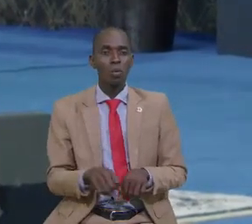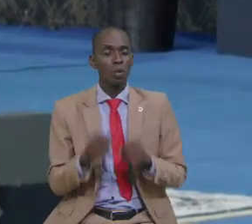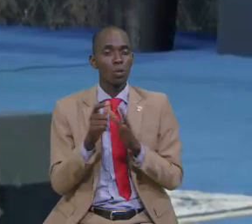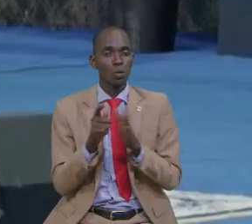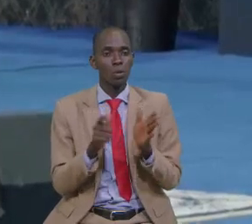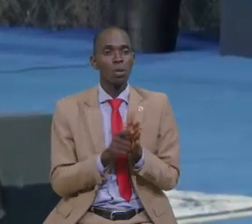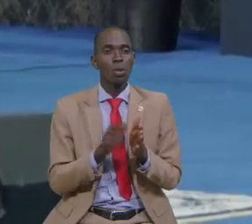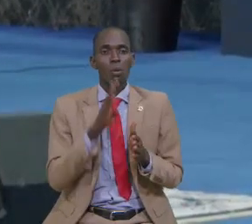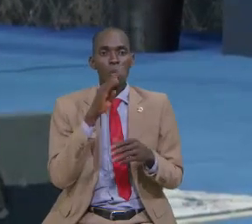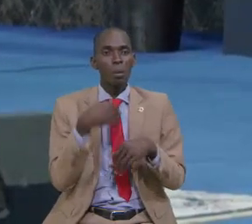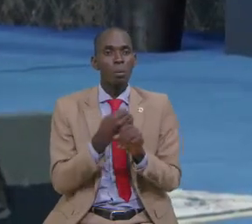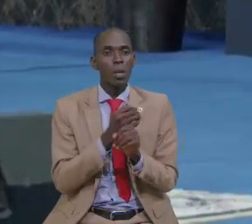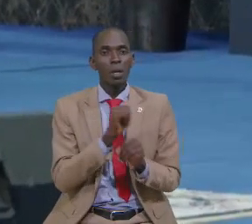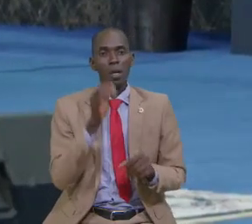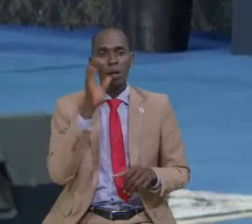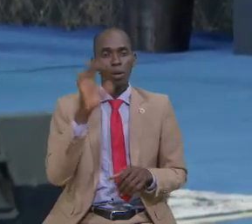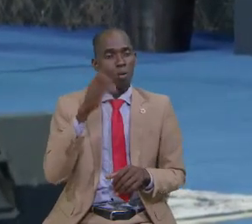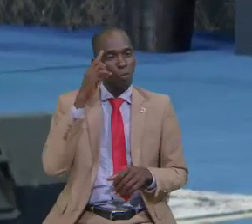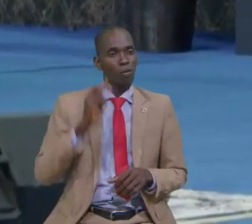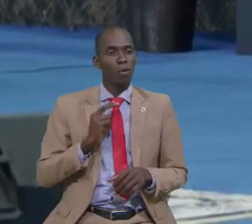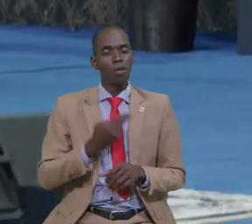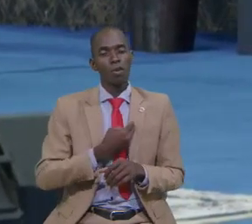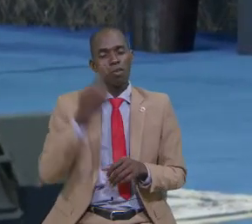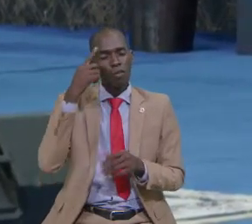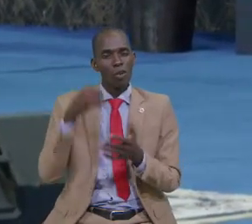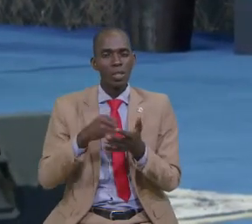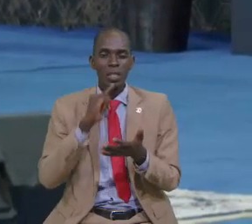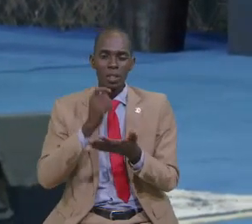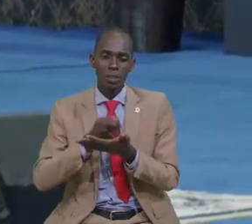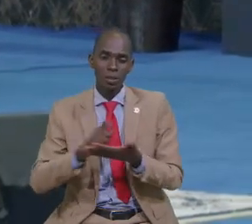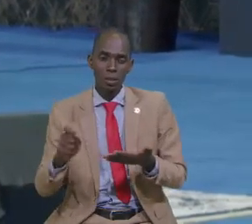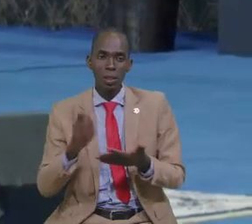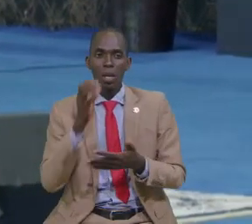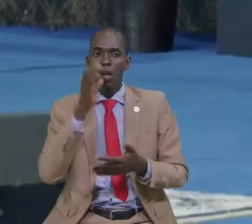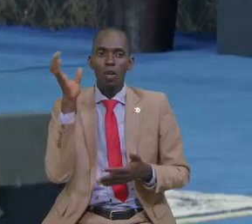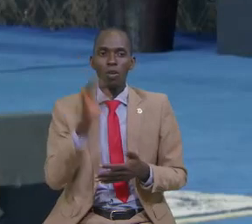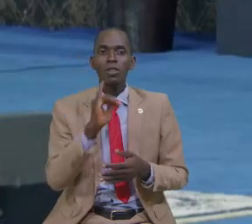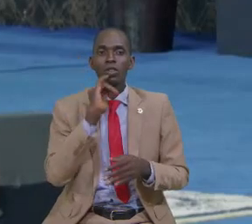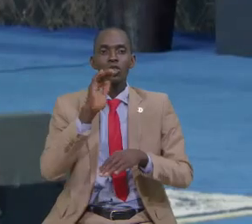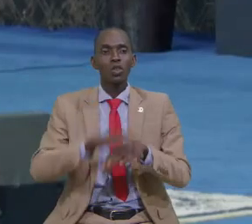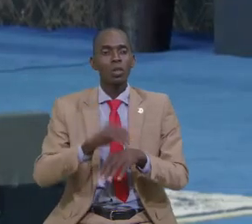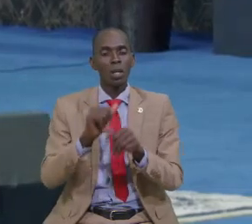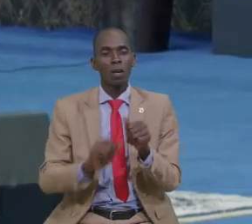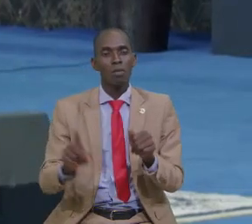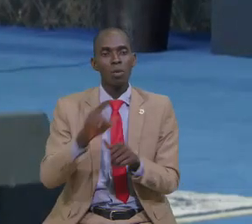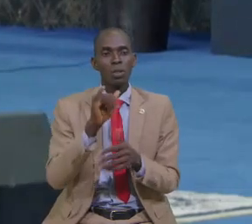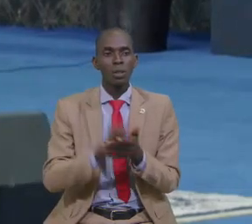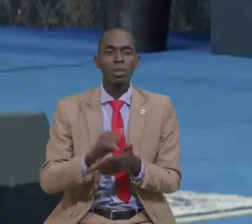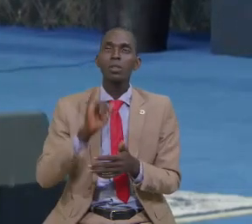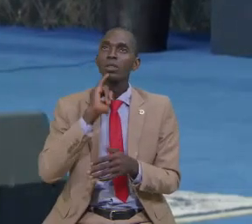us for it is written God said is everyone that hangeth on